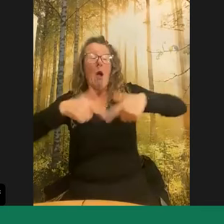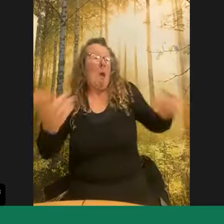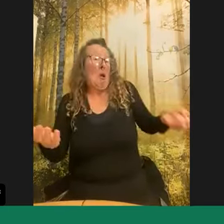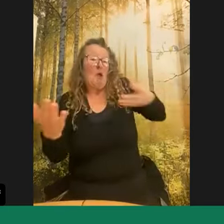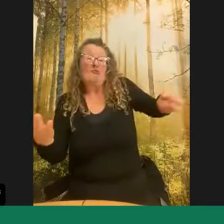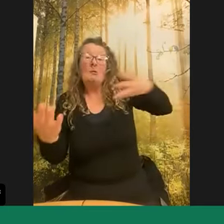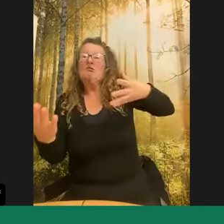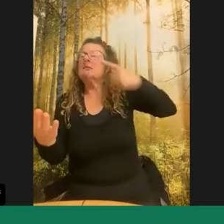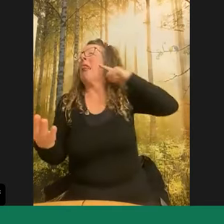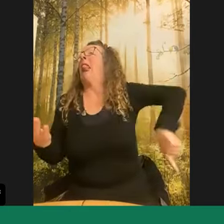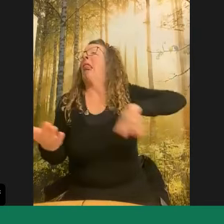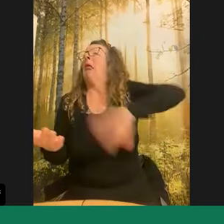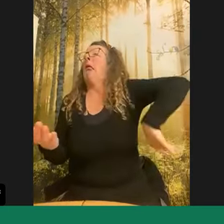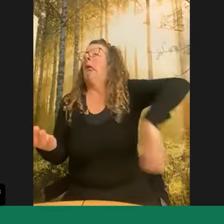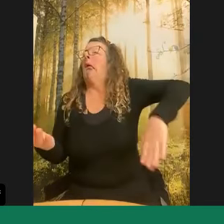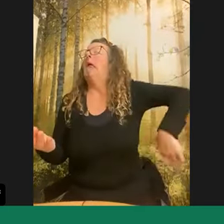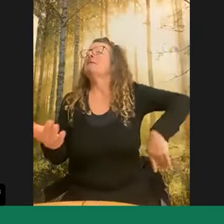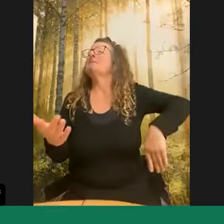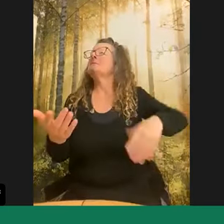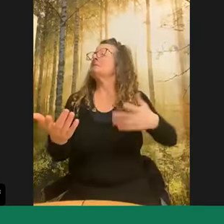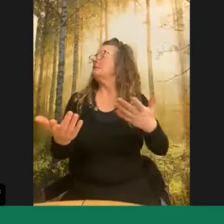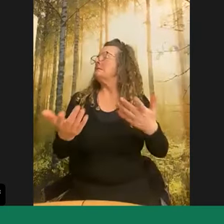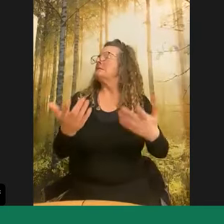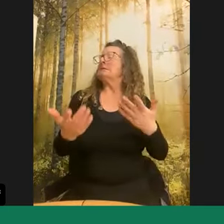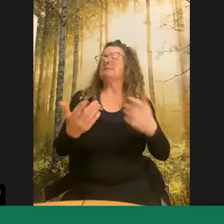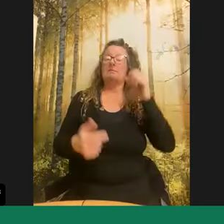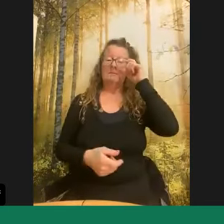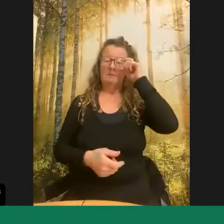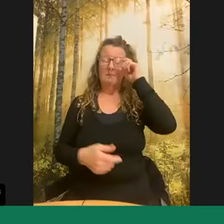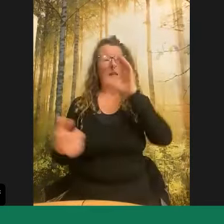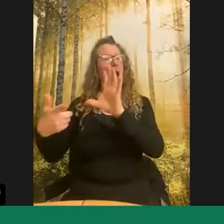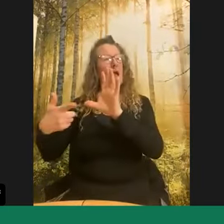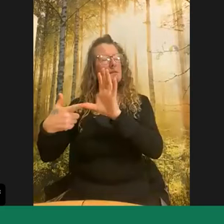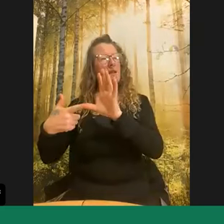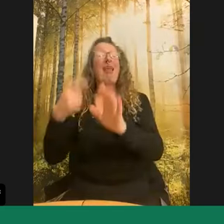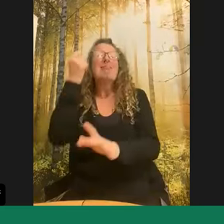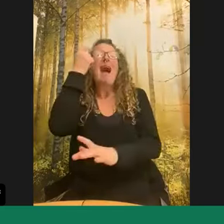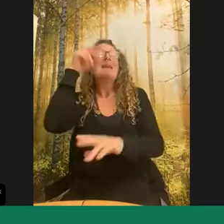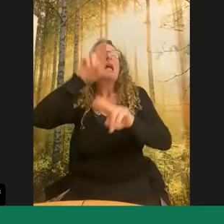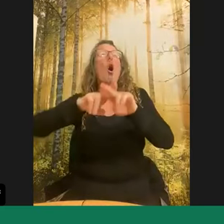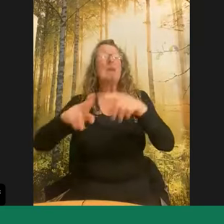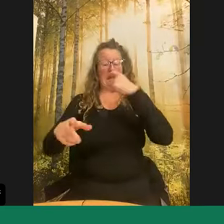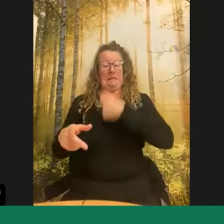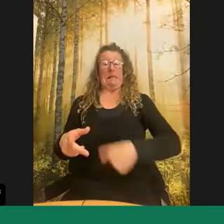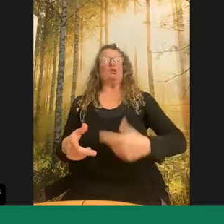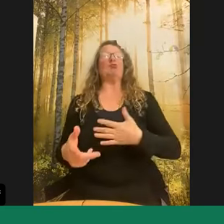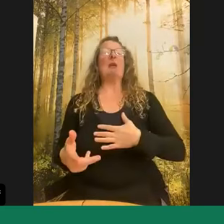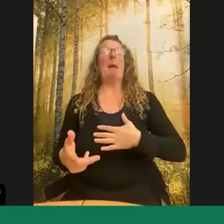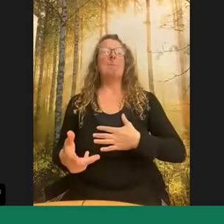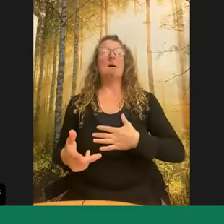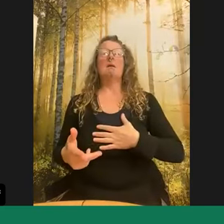double-edged thing. Yeah, but don't you think that the idea of citizenship and all of that belonging that